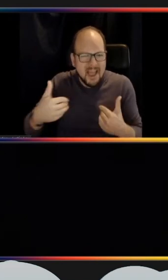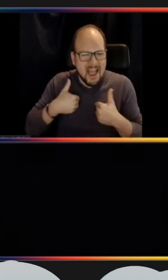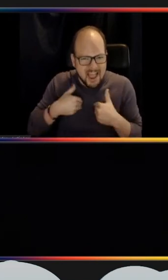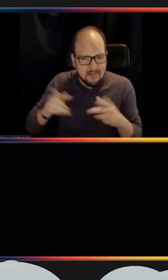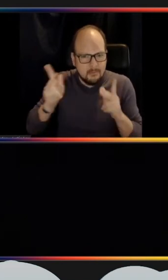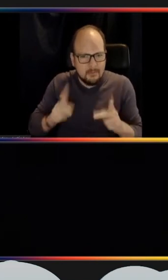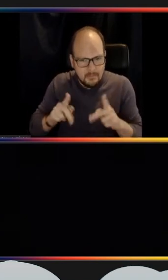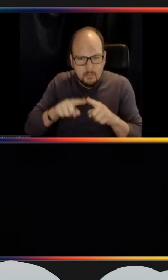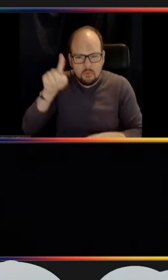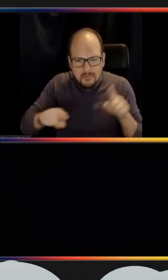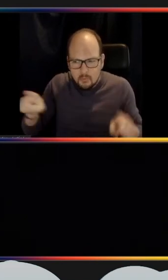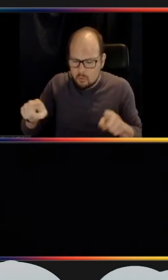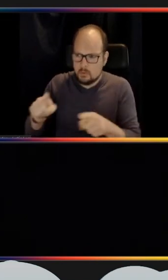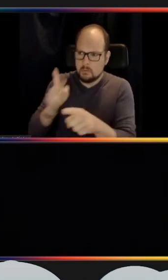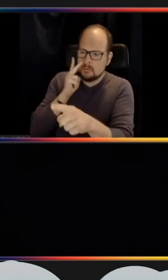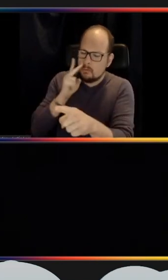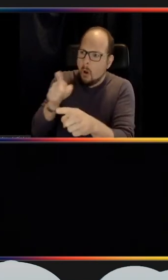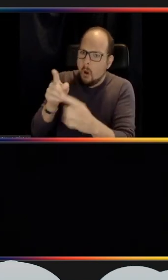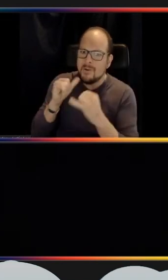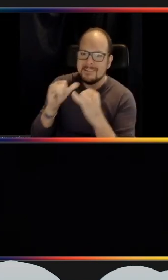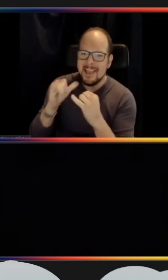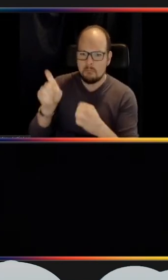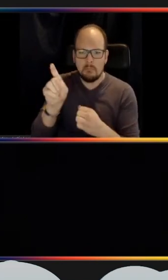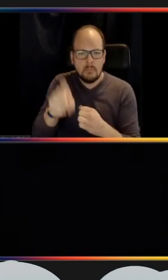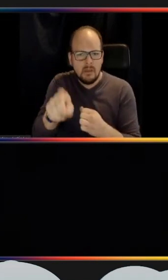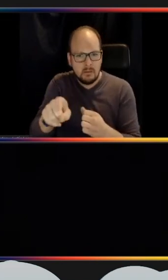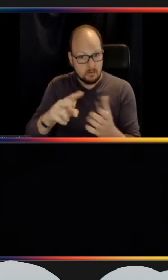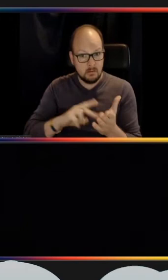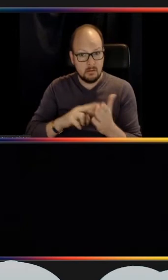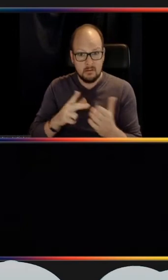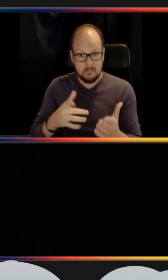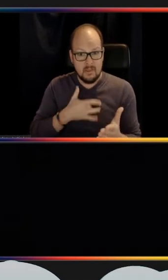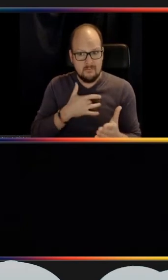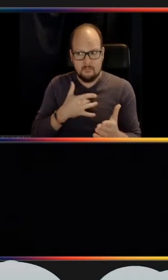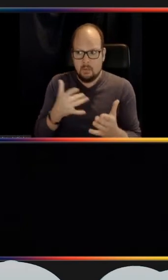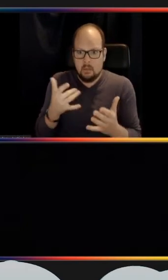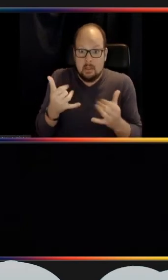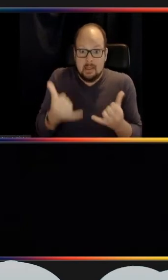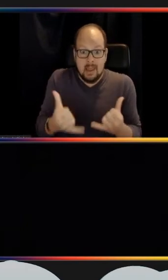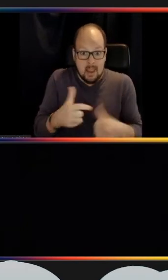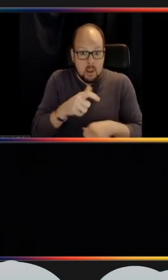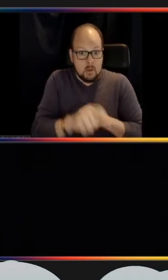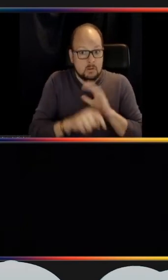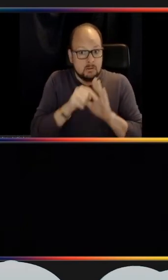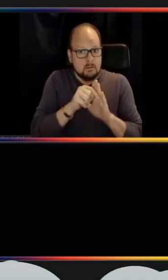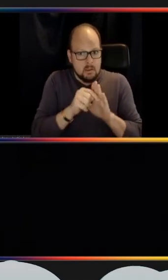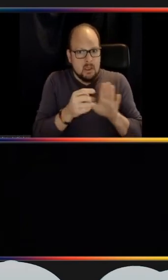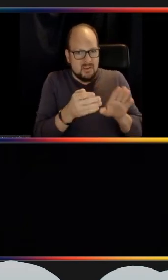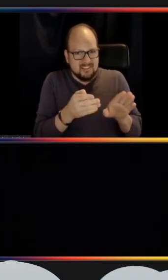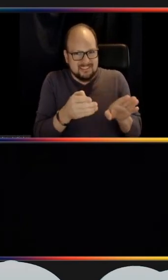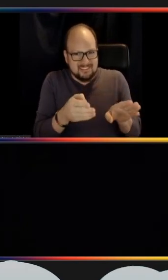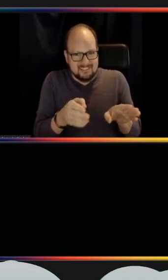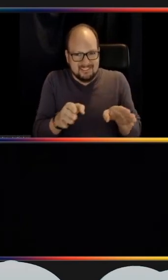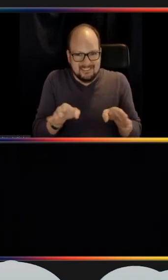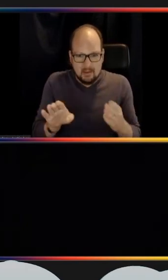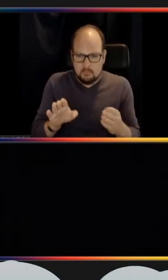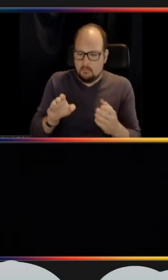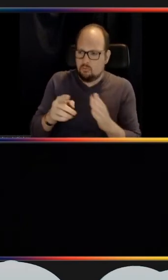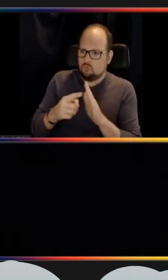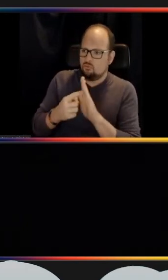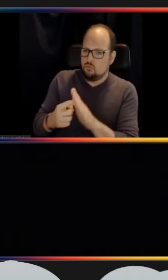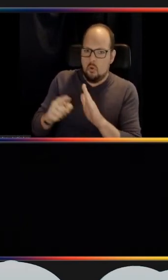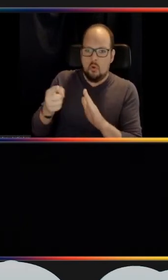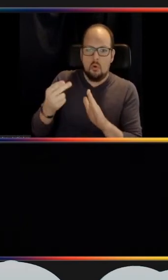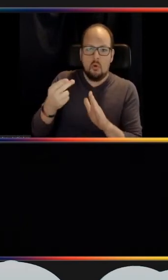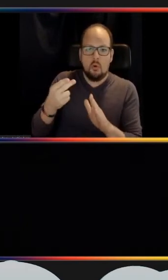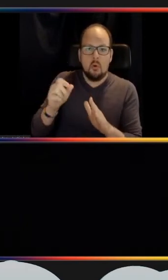with everything happening now, that we will be moving into a more accurate Hollywood world that represents the real world more.